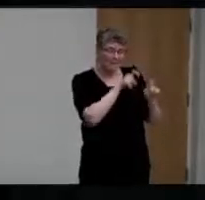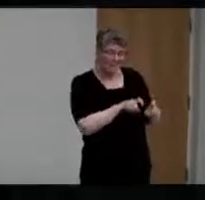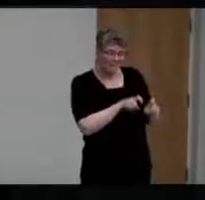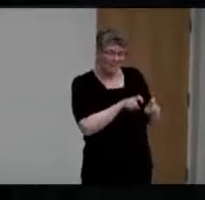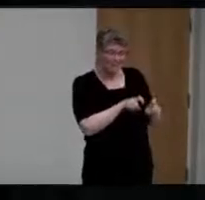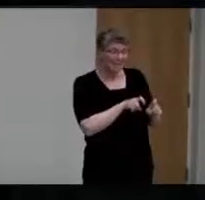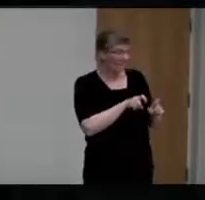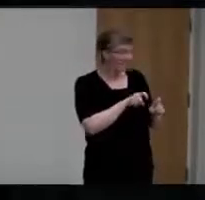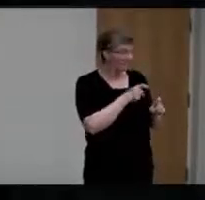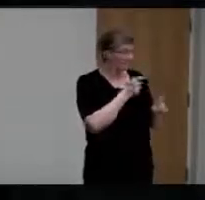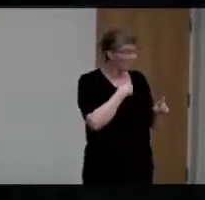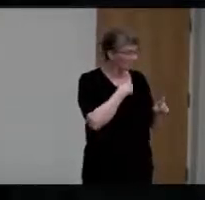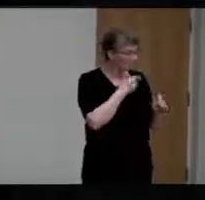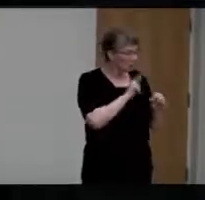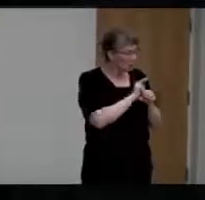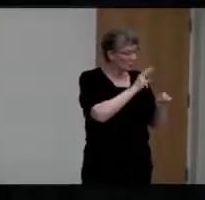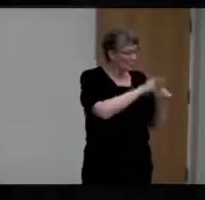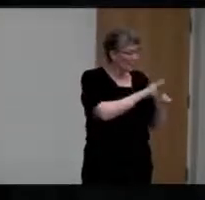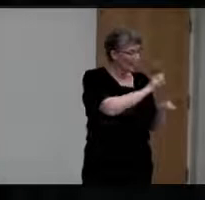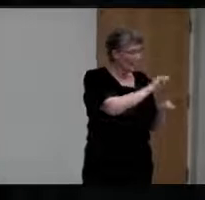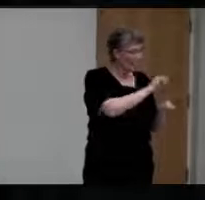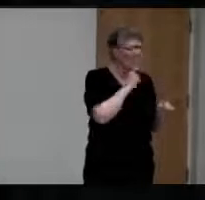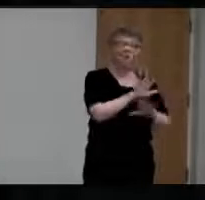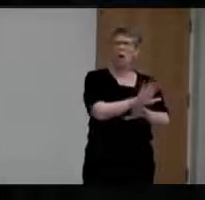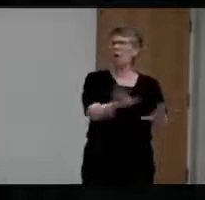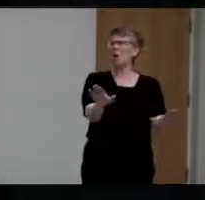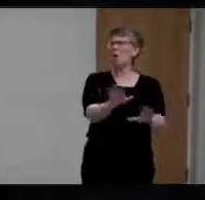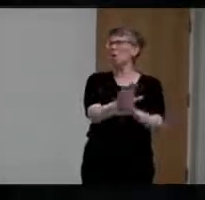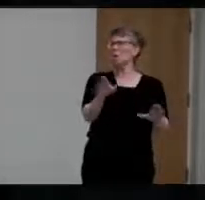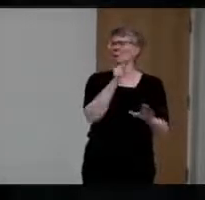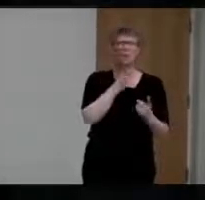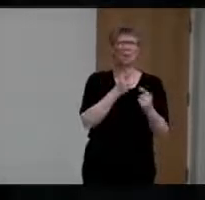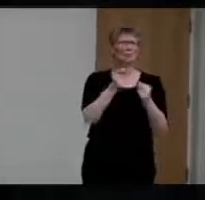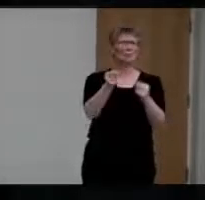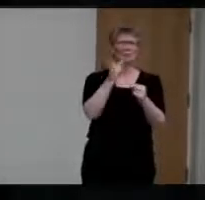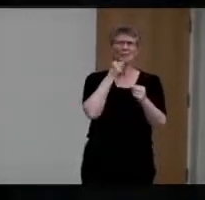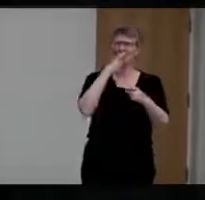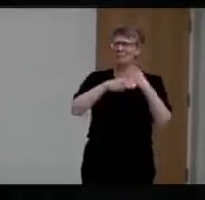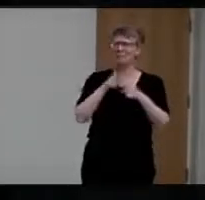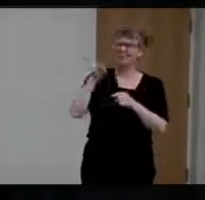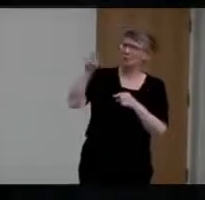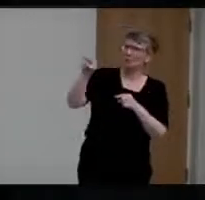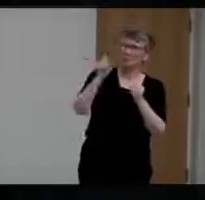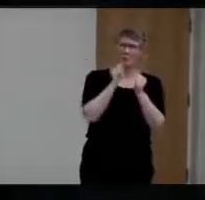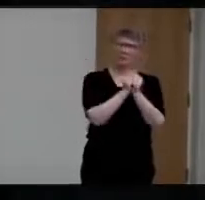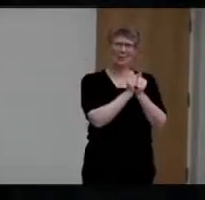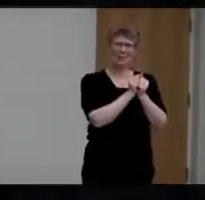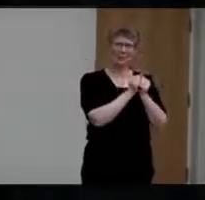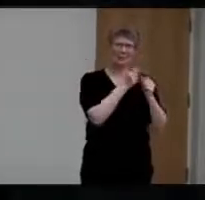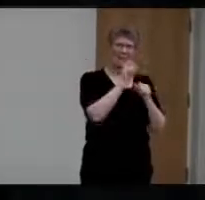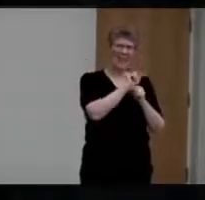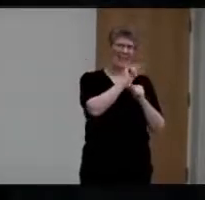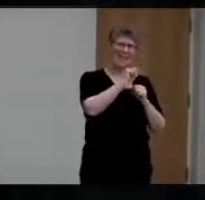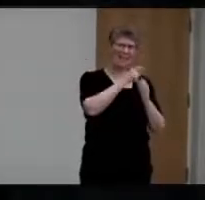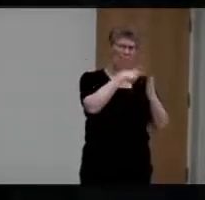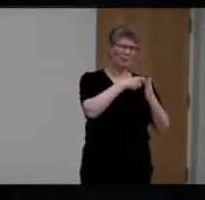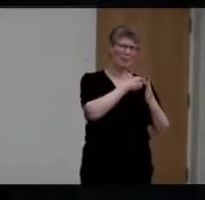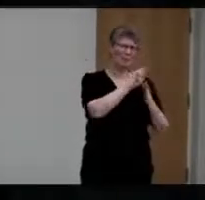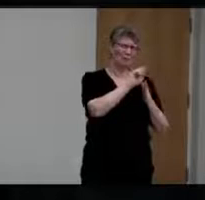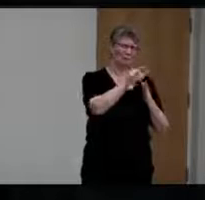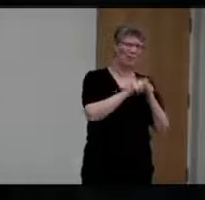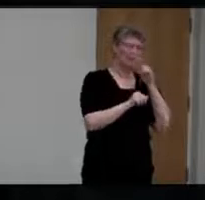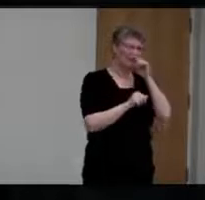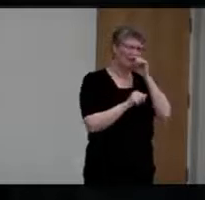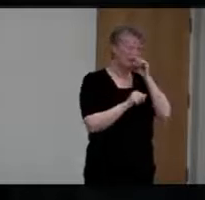do not do this. And so to me, this was this great puzzle, right? We have people who are familiar with the technology who will use it, but in